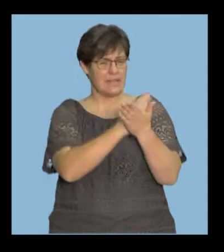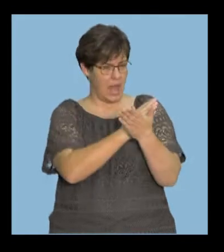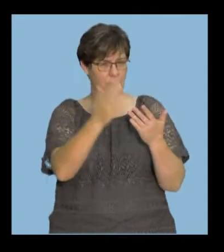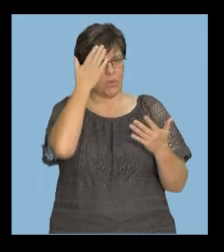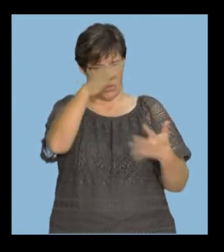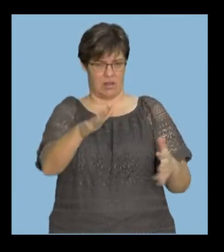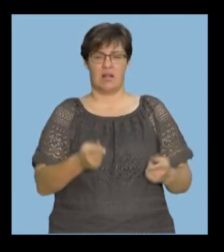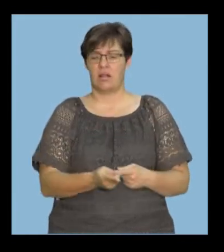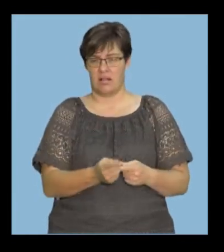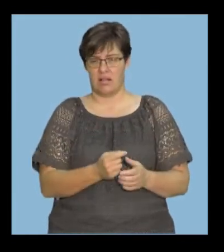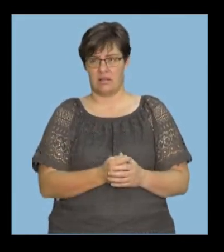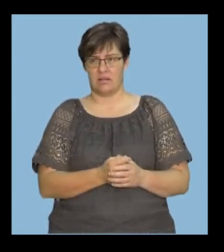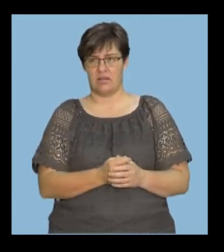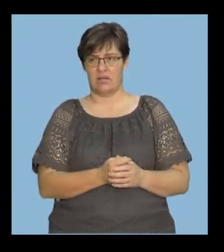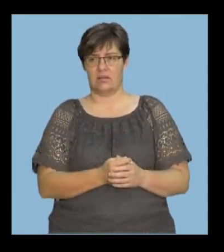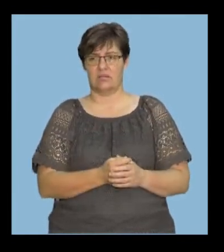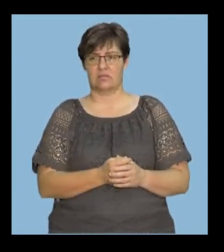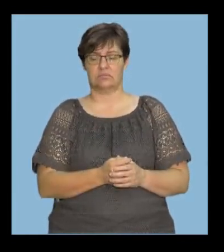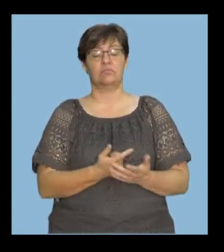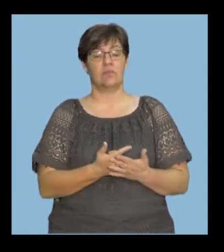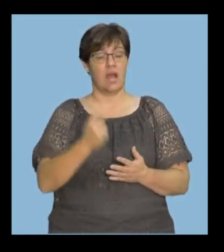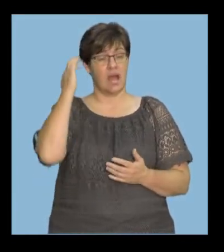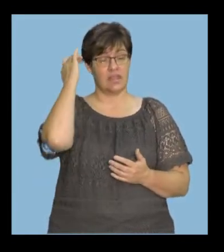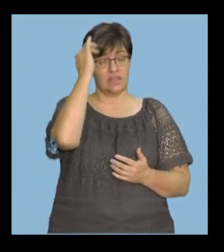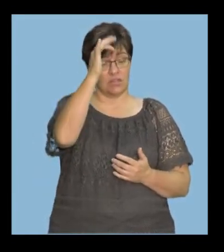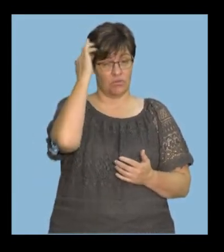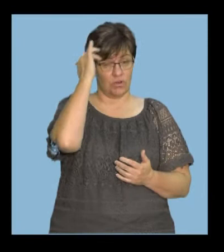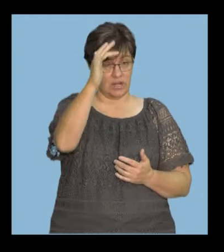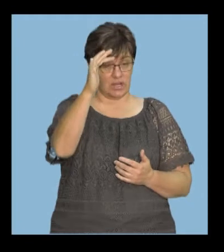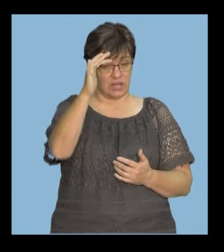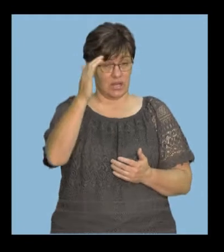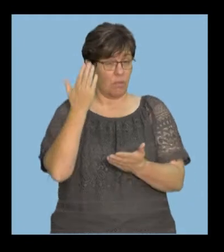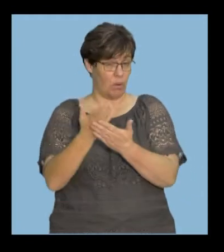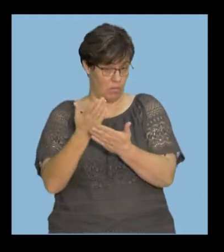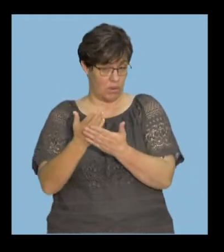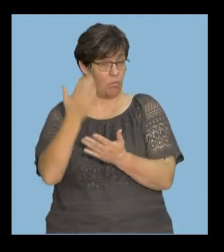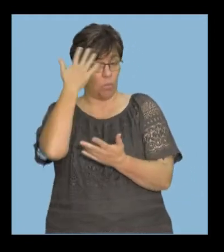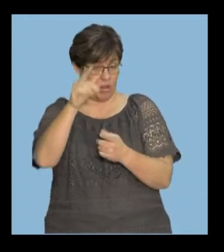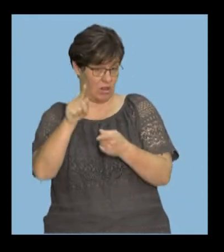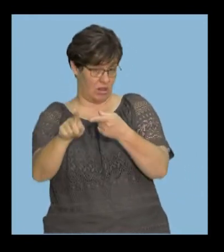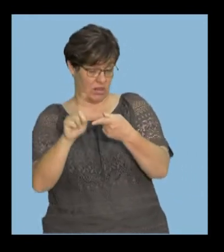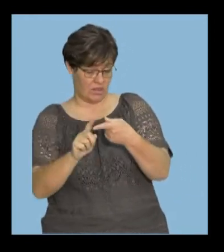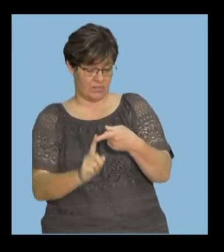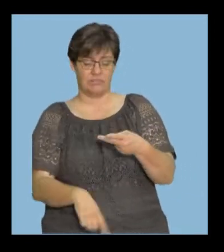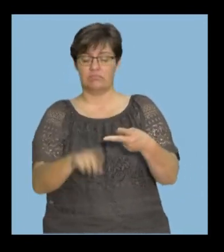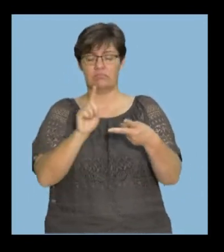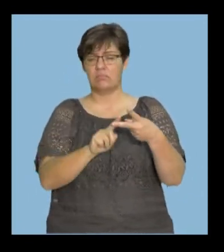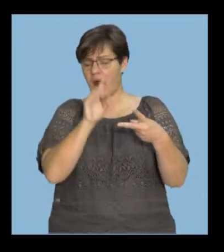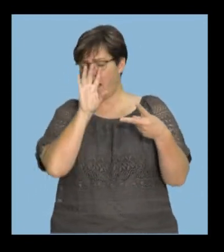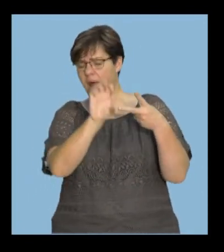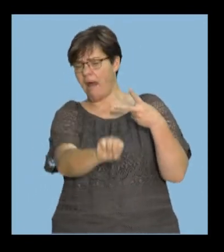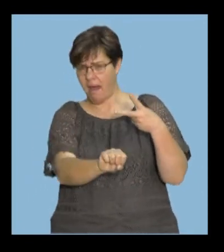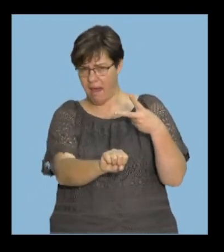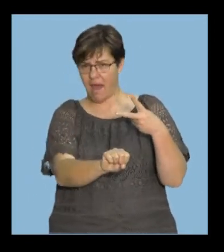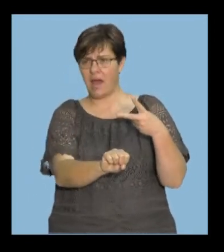things. We recognize we know how to do the calculation of theoretical probability. We also recognize